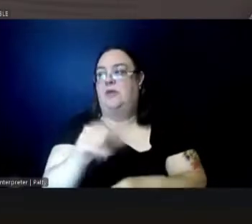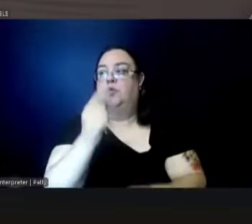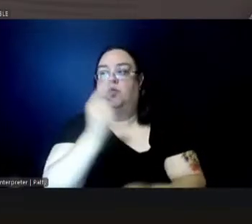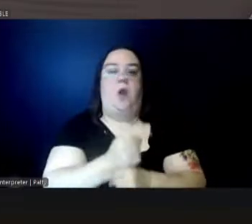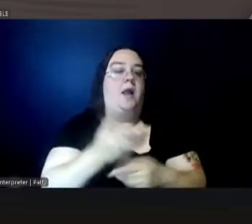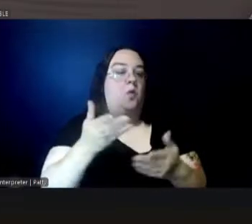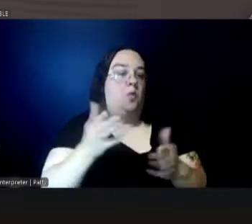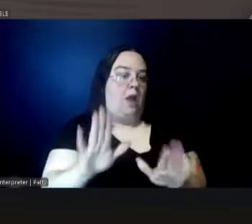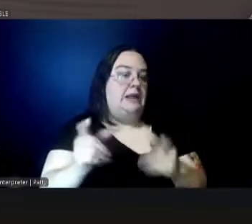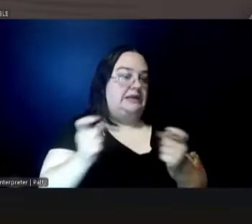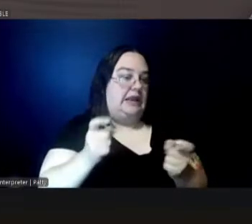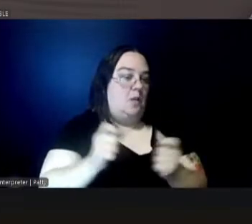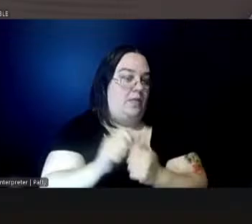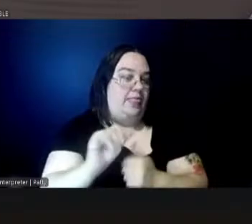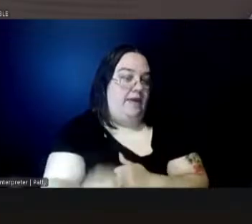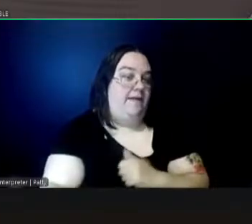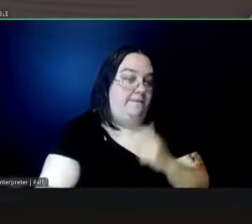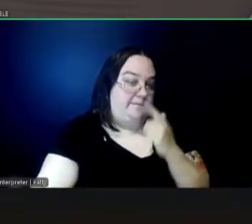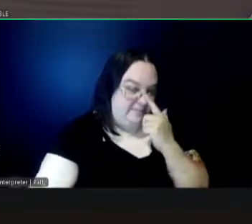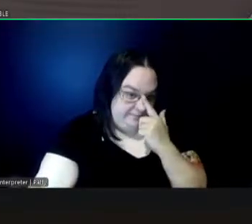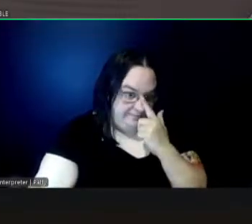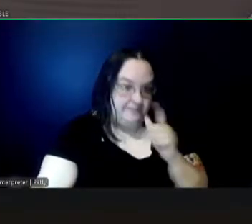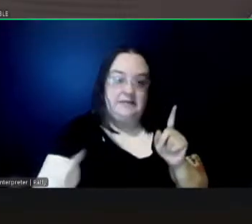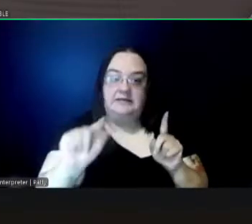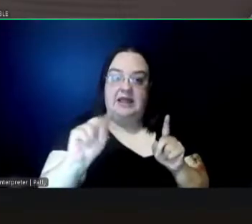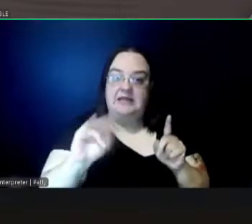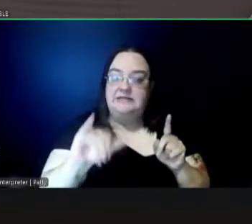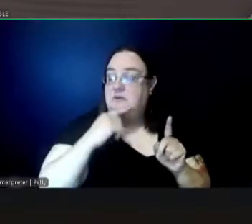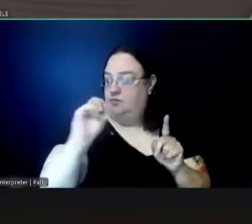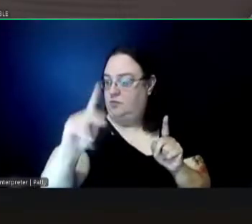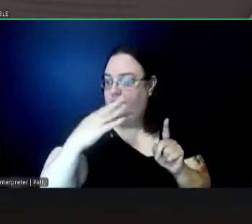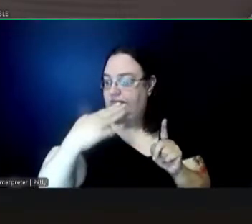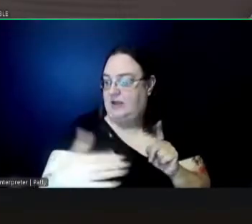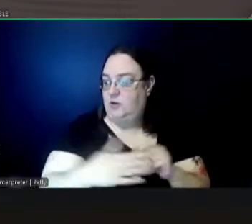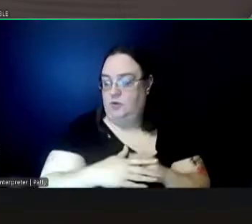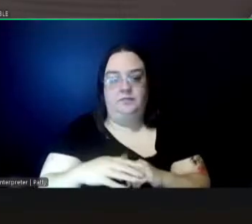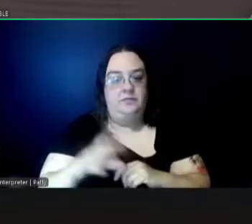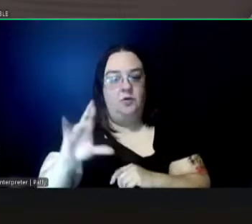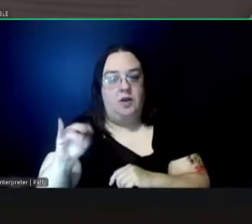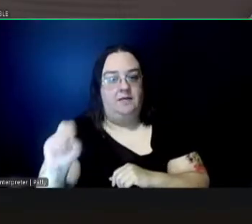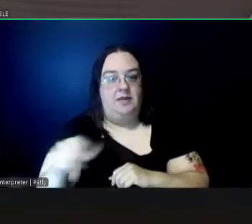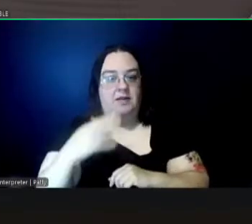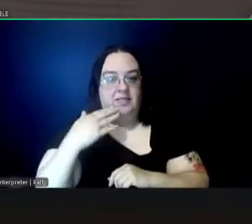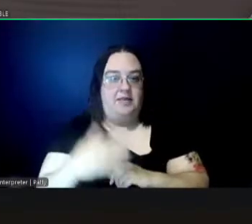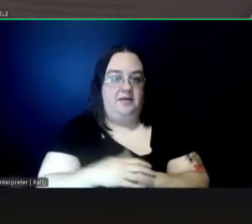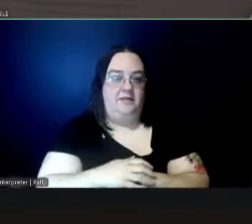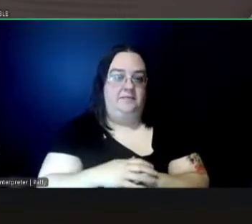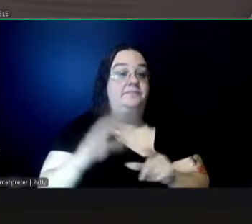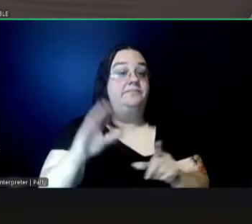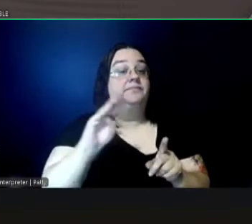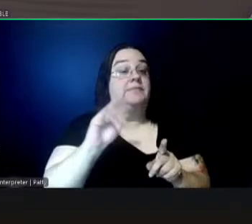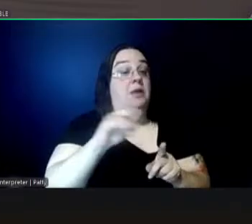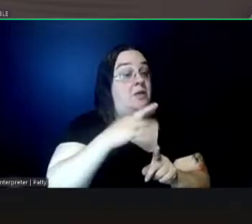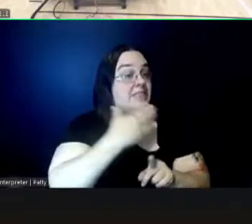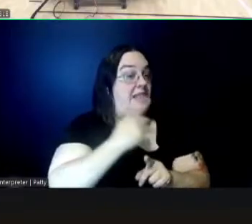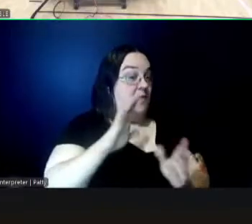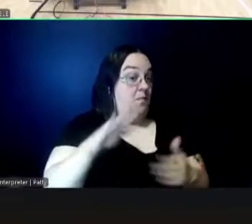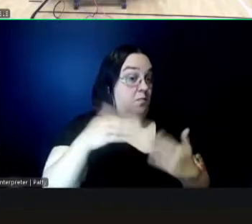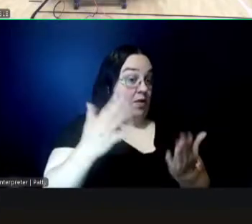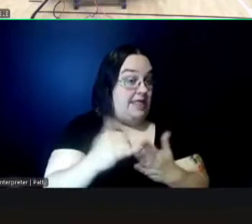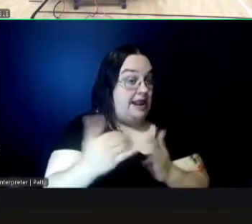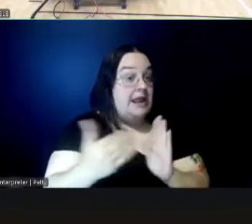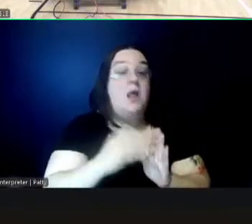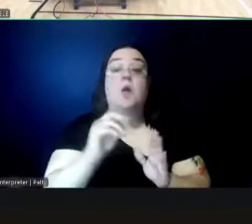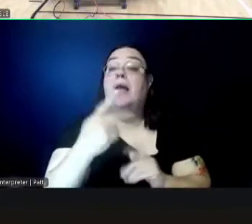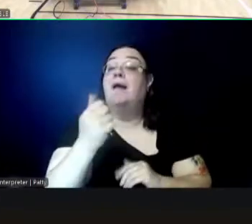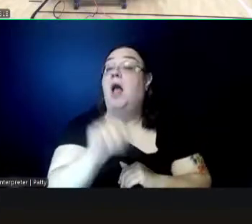that. Thank you. You're welcome. Thank you for raising that again, council member. Are there other council